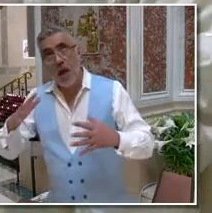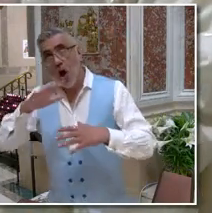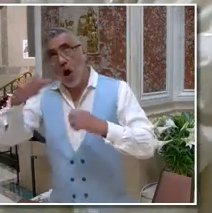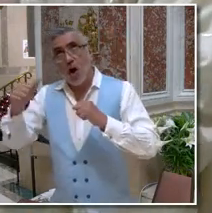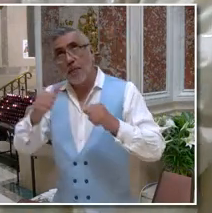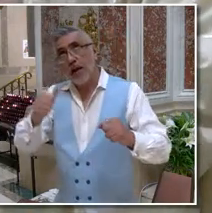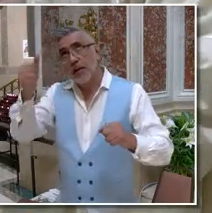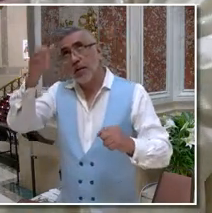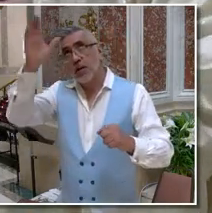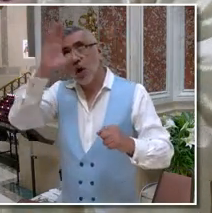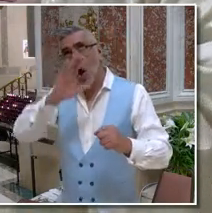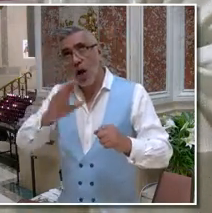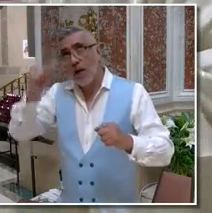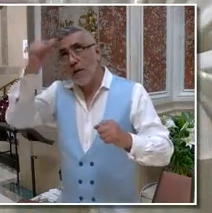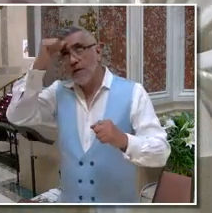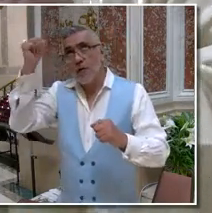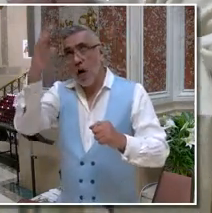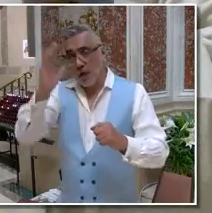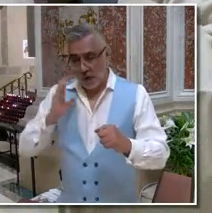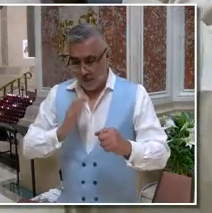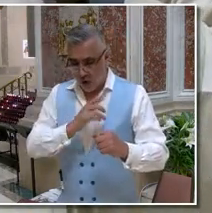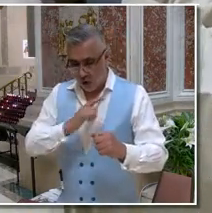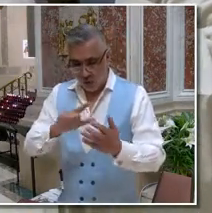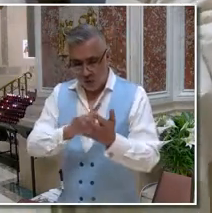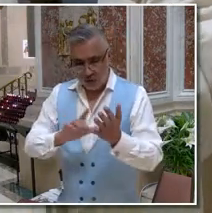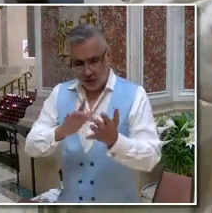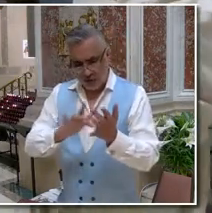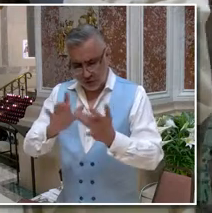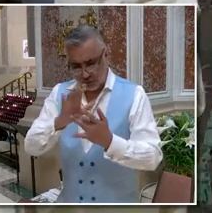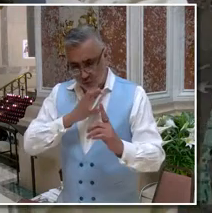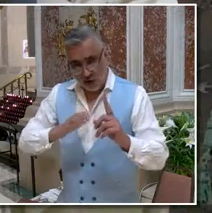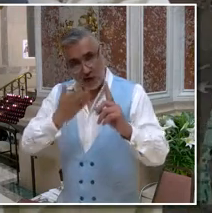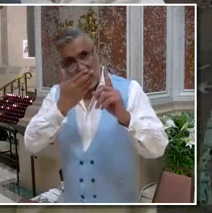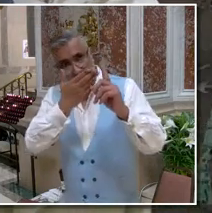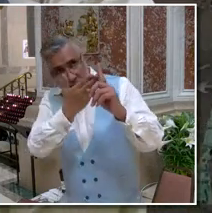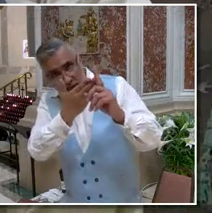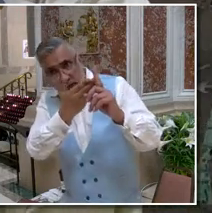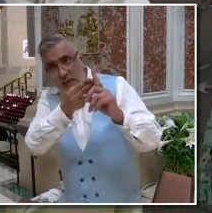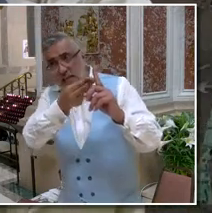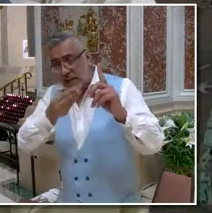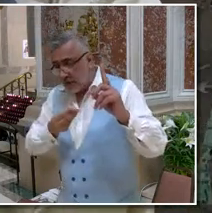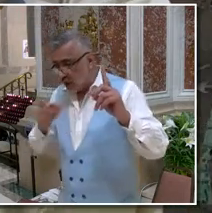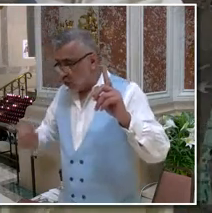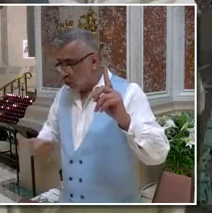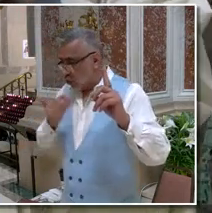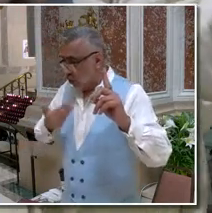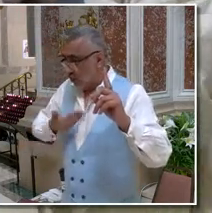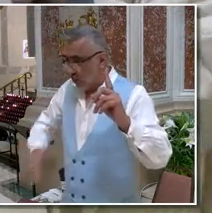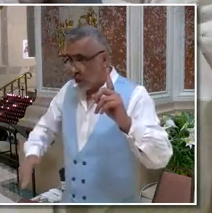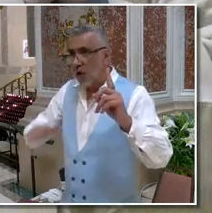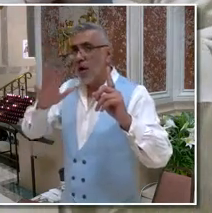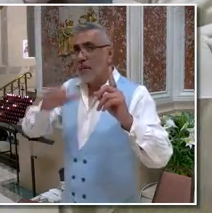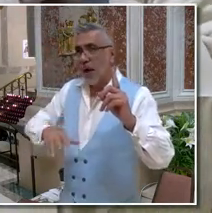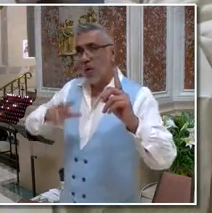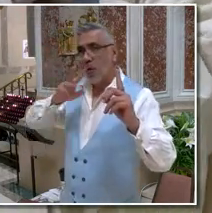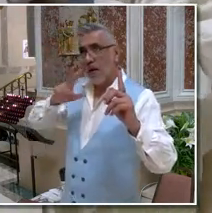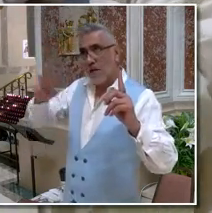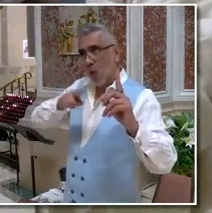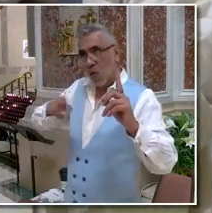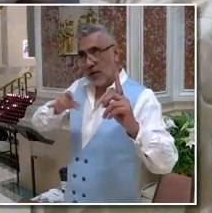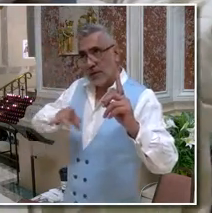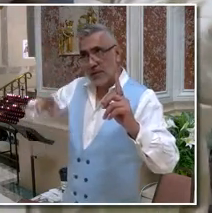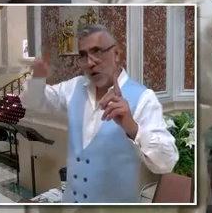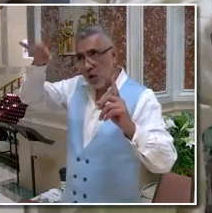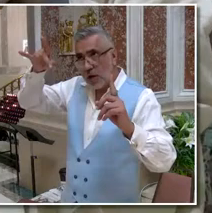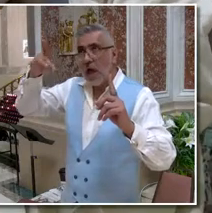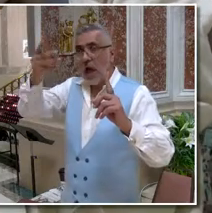Almighty God, the Father of our Lord Jesus Christ, who has given us new birth by water and the Holy Spirit,